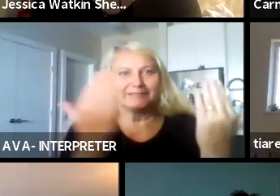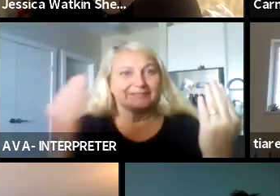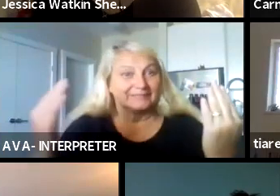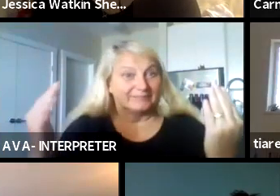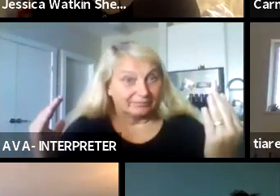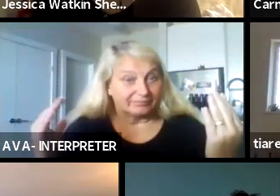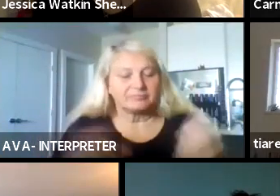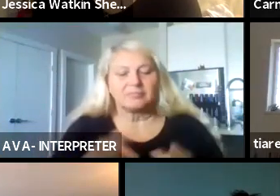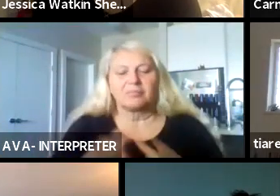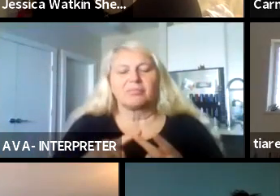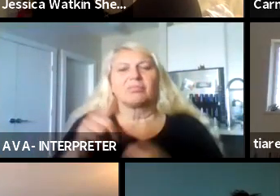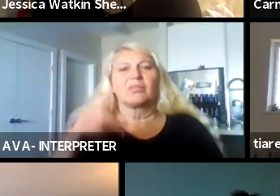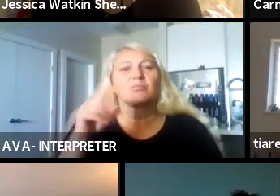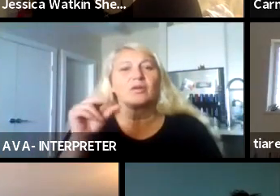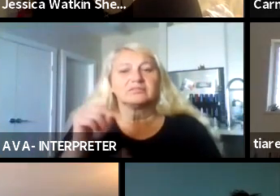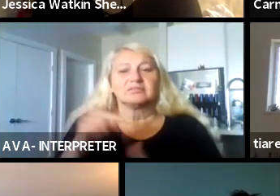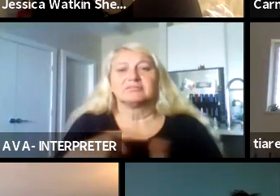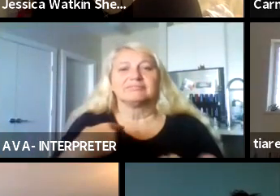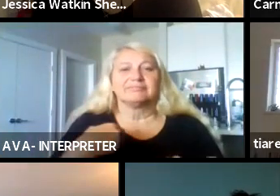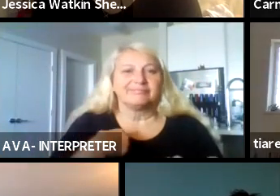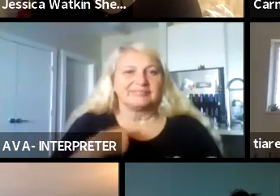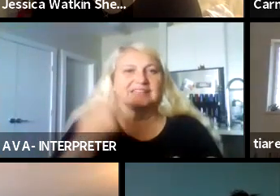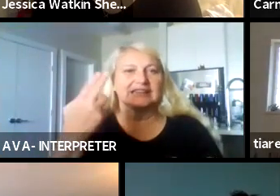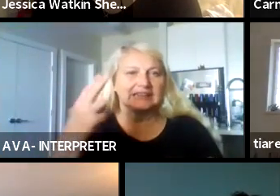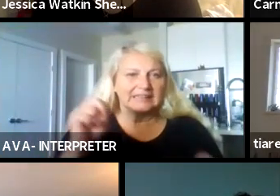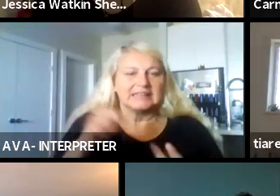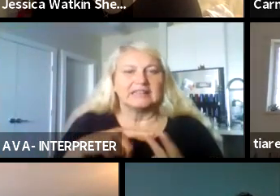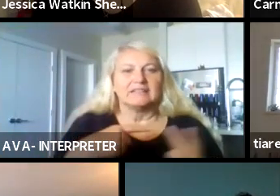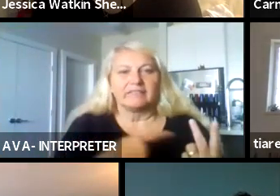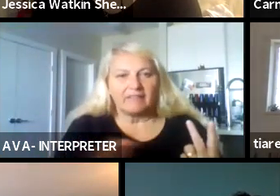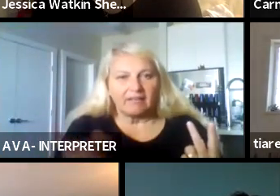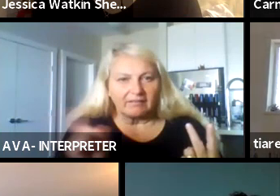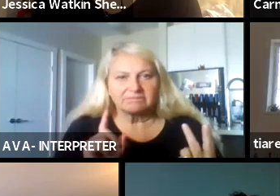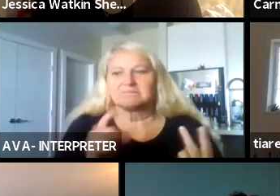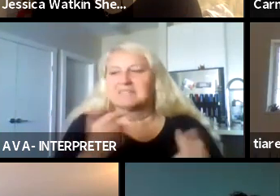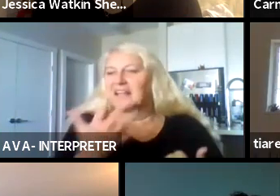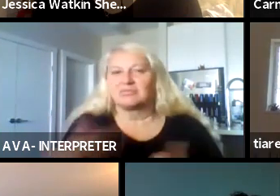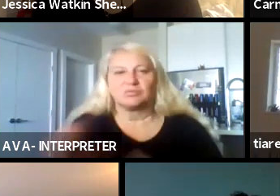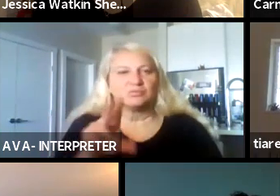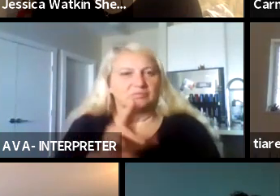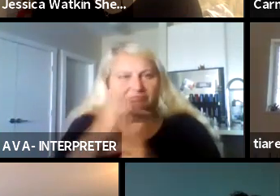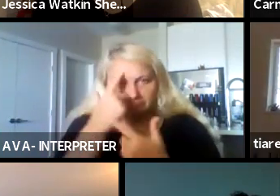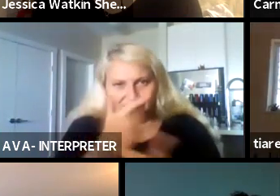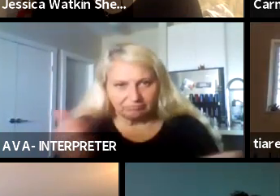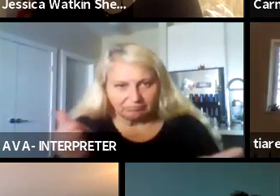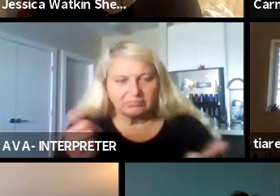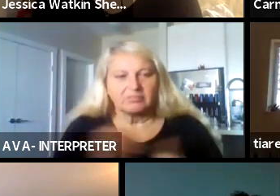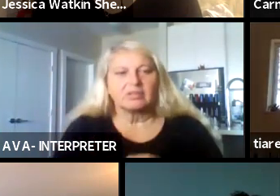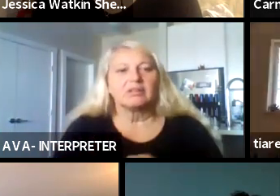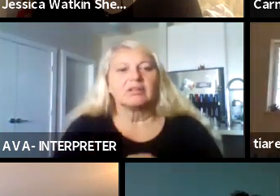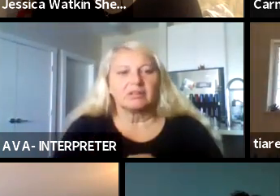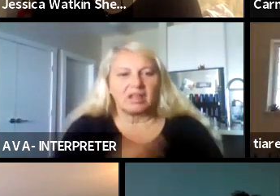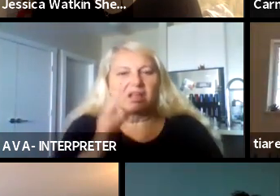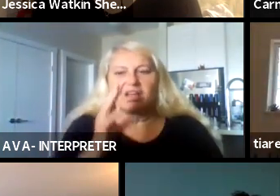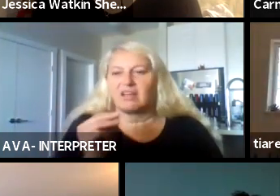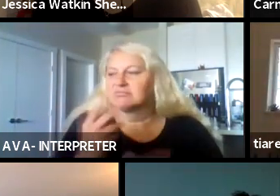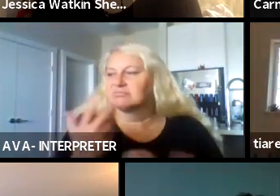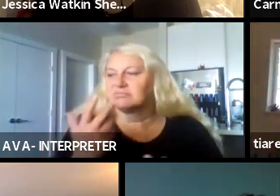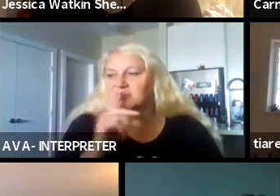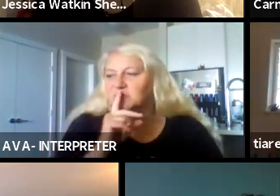Pronouns, I use he, they, any pronoun that's said with love is fine by me. Besides what I just mentioned, I don't have